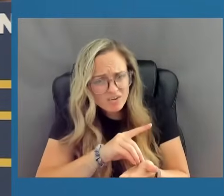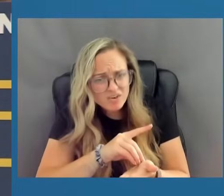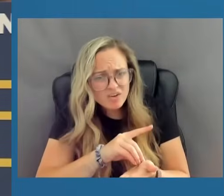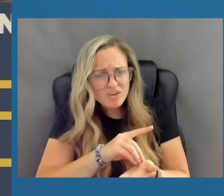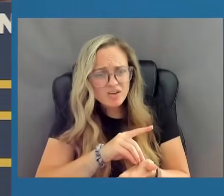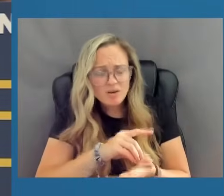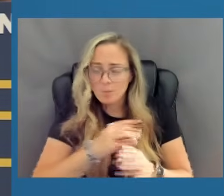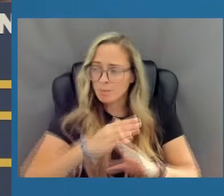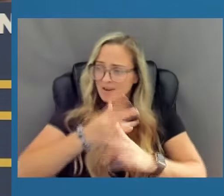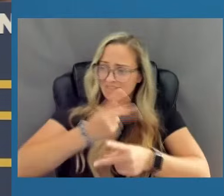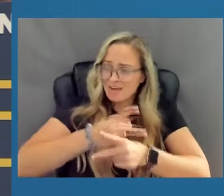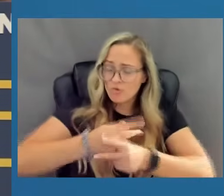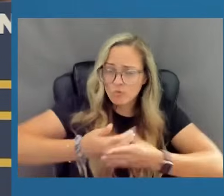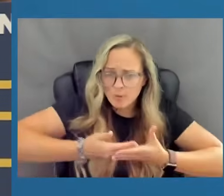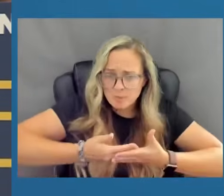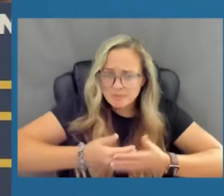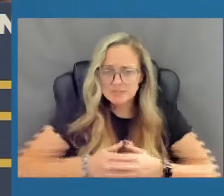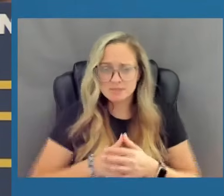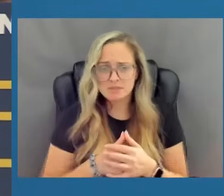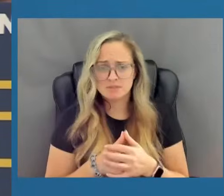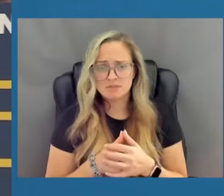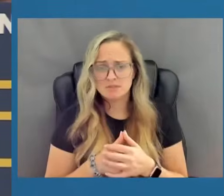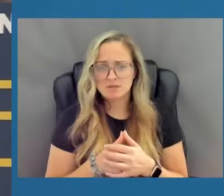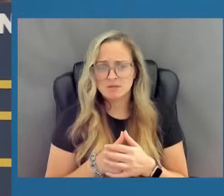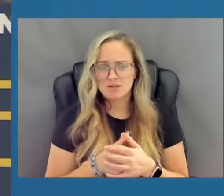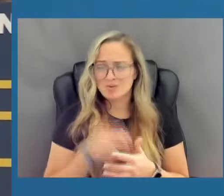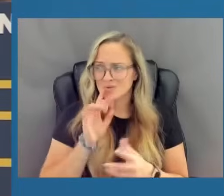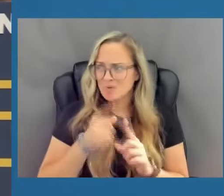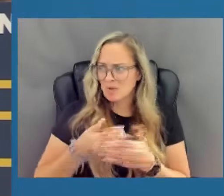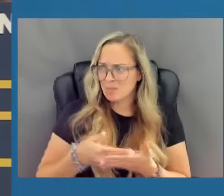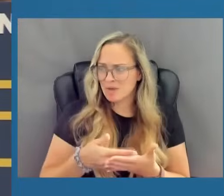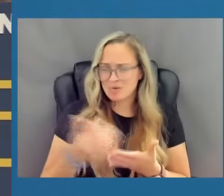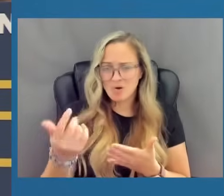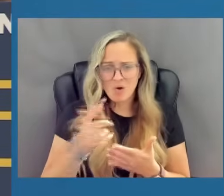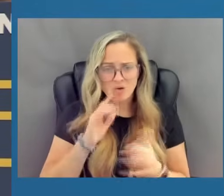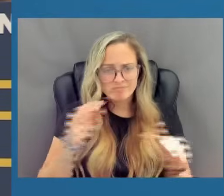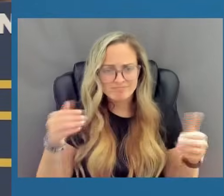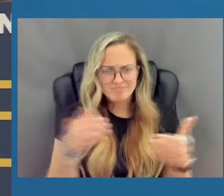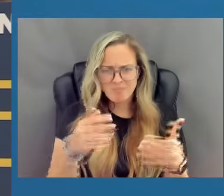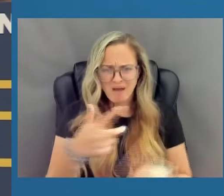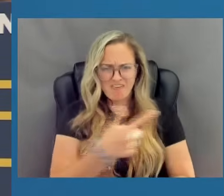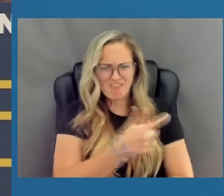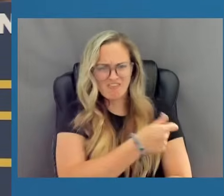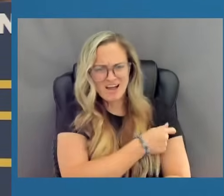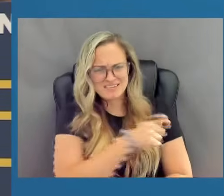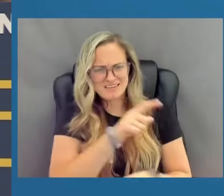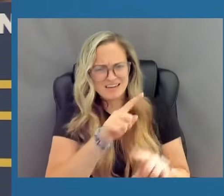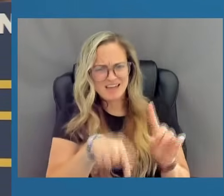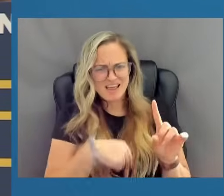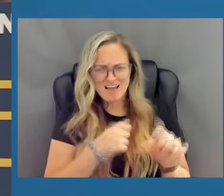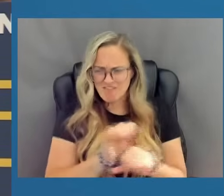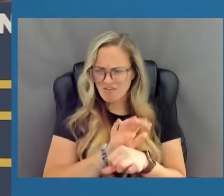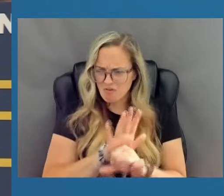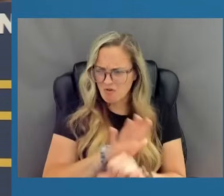care for their little babies. And speaking of babies, all this talk about vaccines and you can't get a COVID shot,